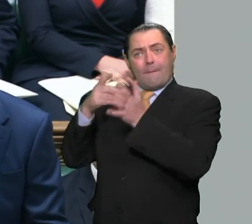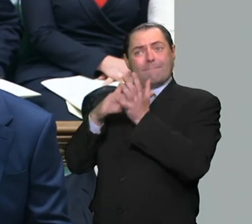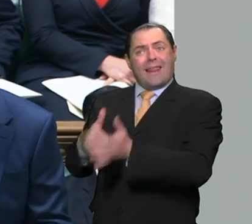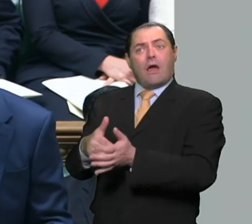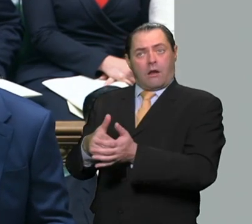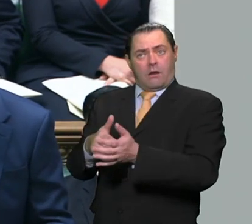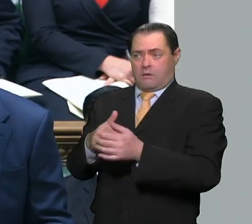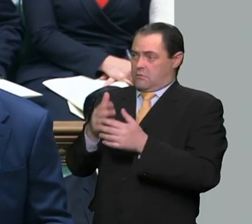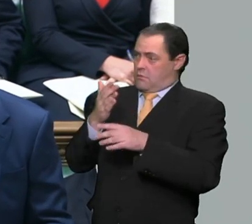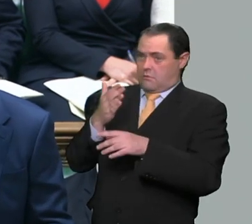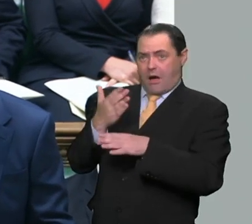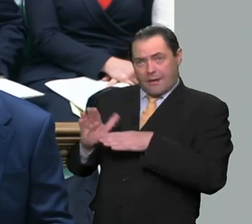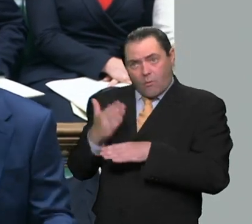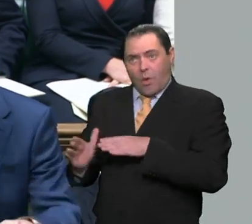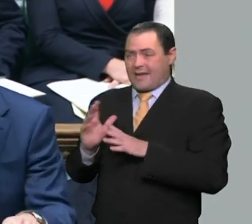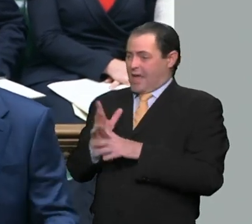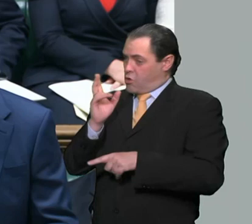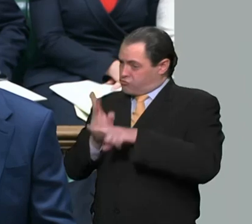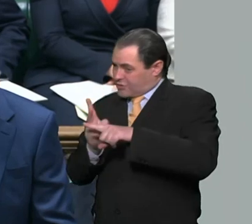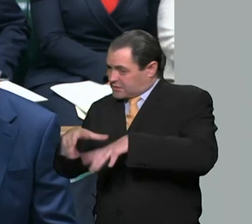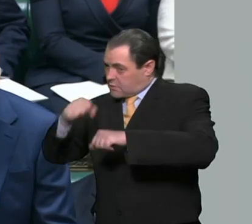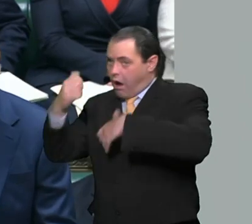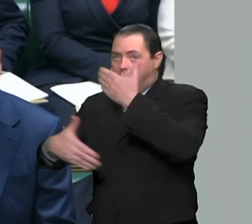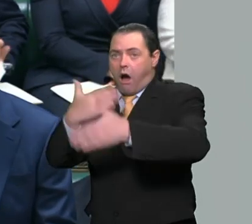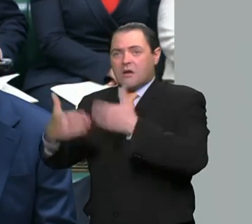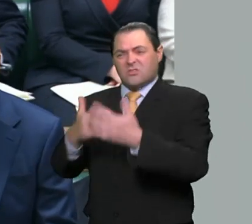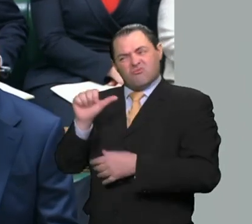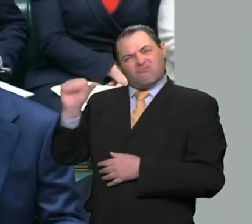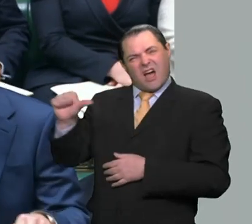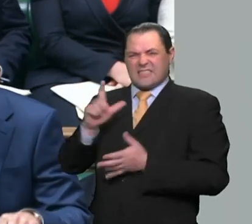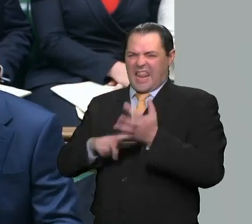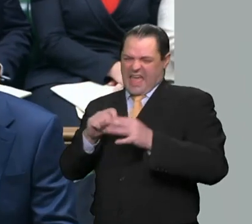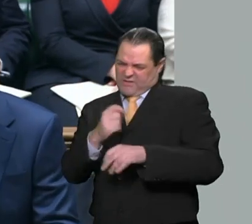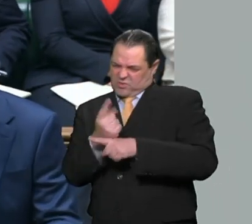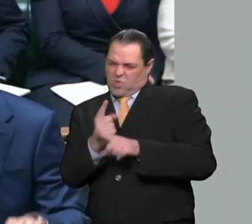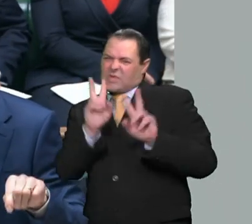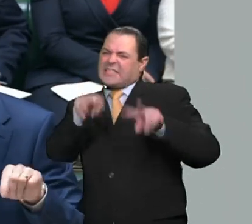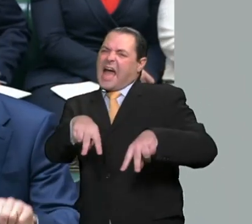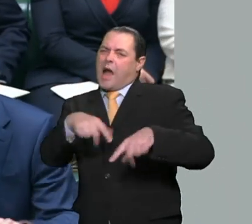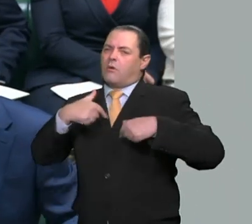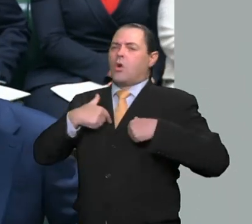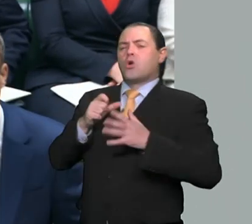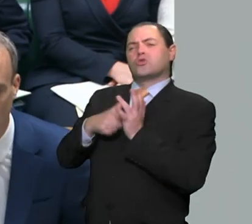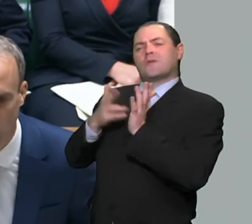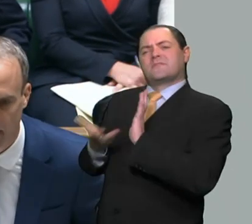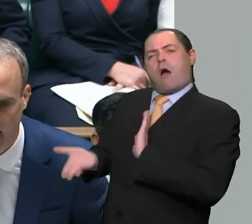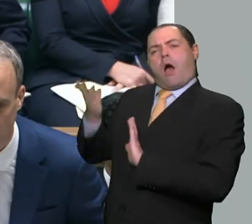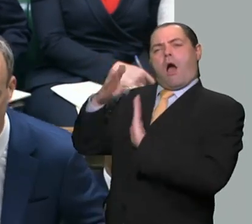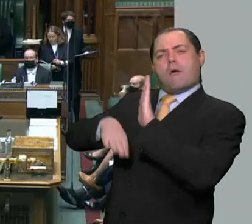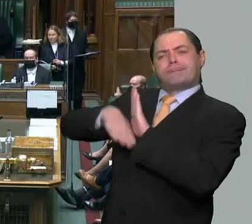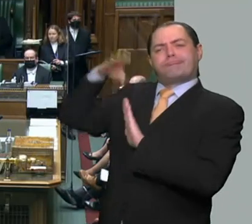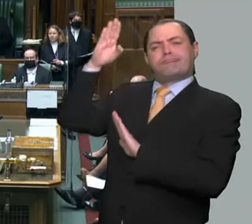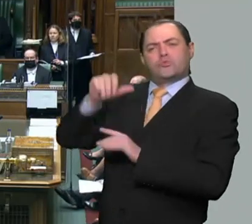unemployment out under the Restart scheme. She's right. Labour talks down to working people. Under the Conservatives, they get to rise up and fulfil their